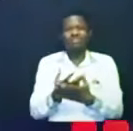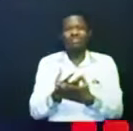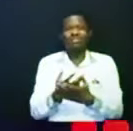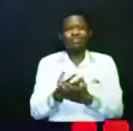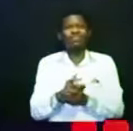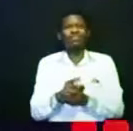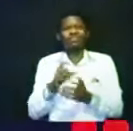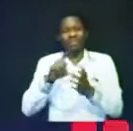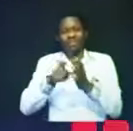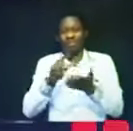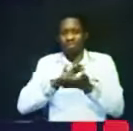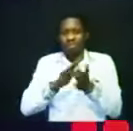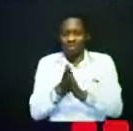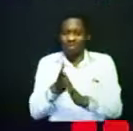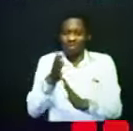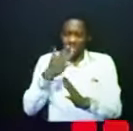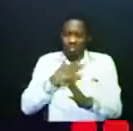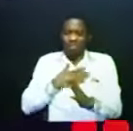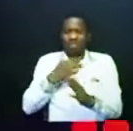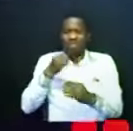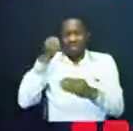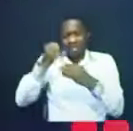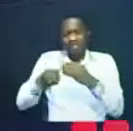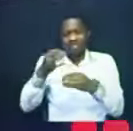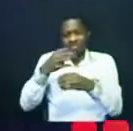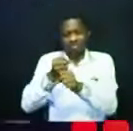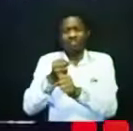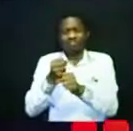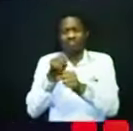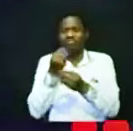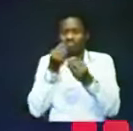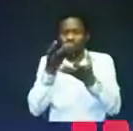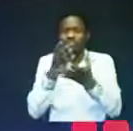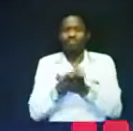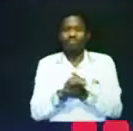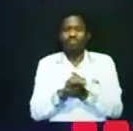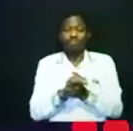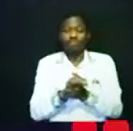closing address. And let it be your closing address.